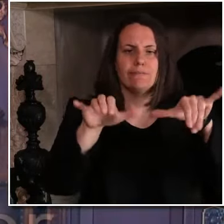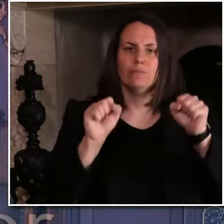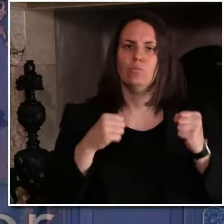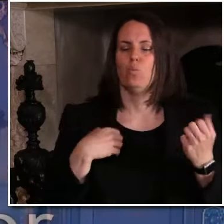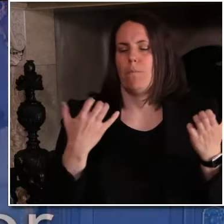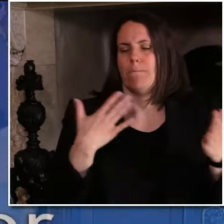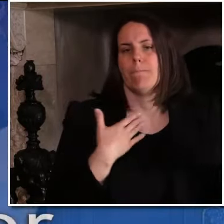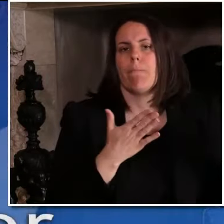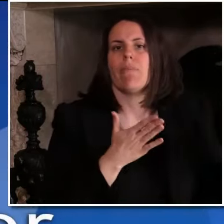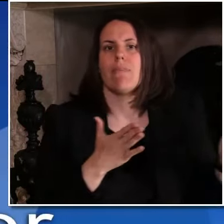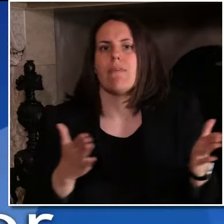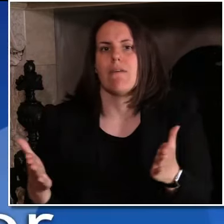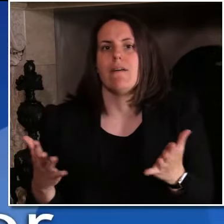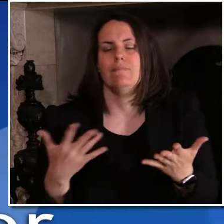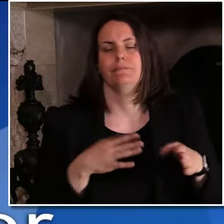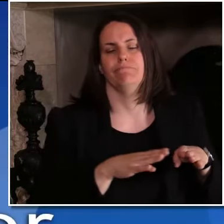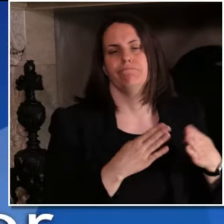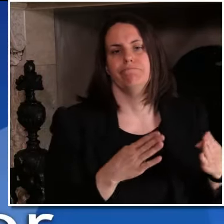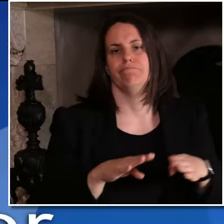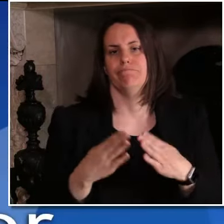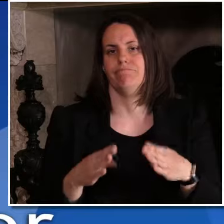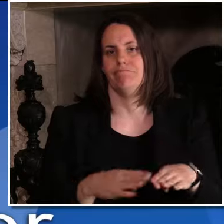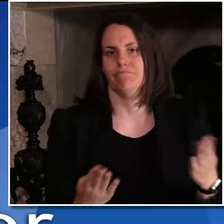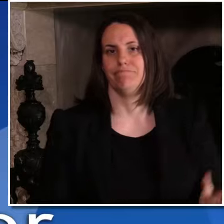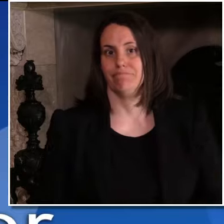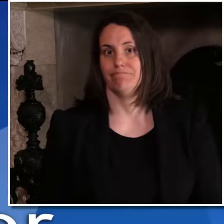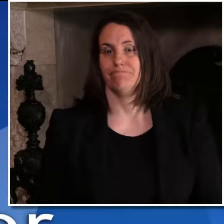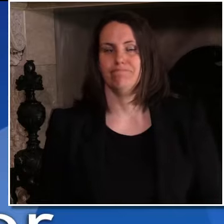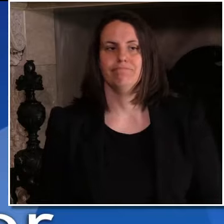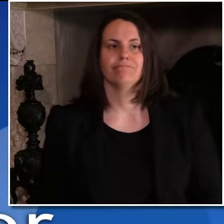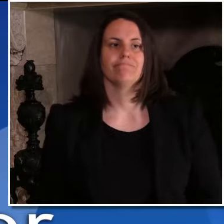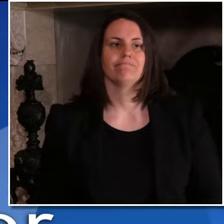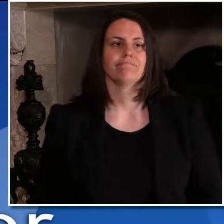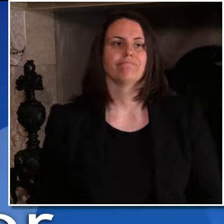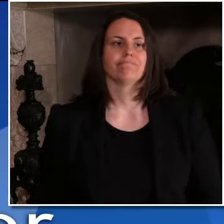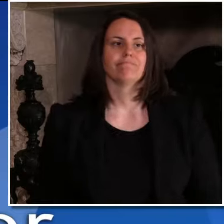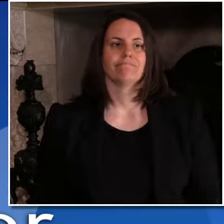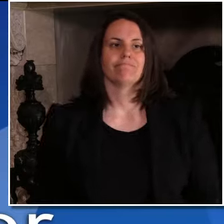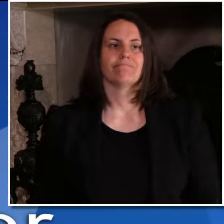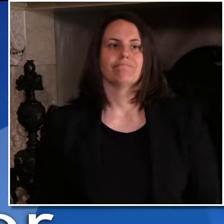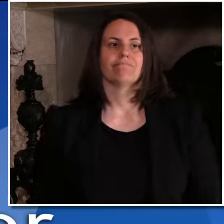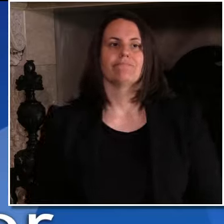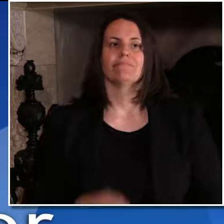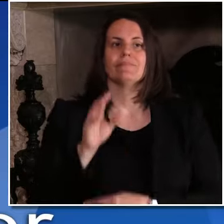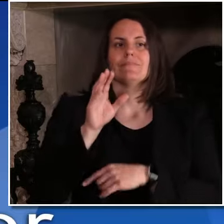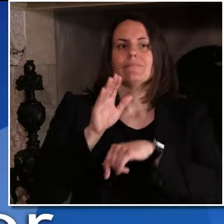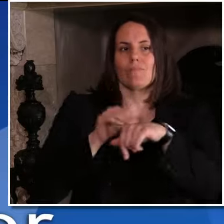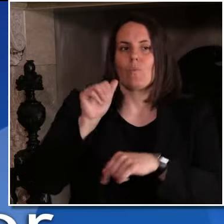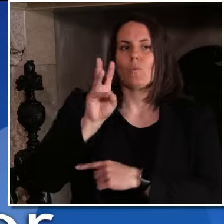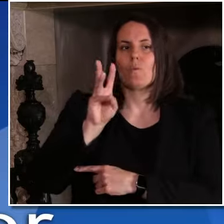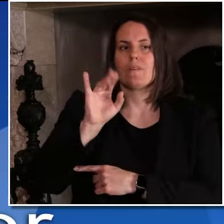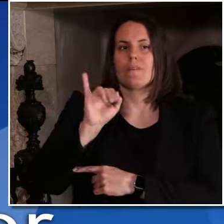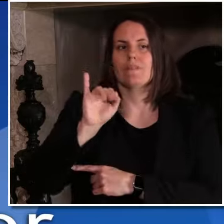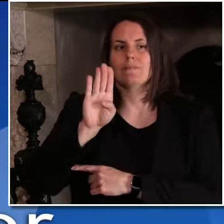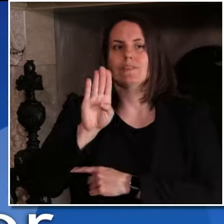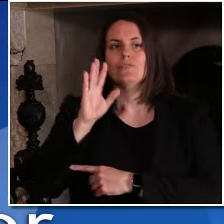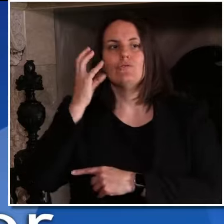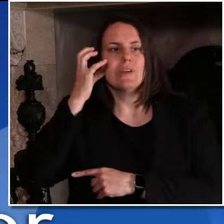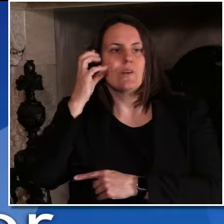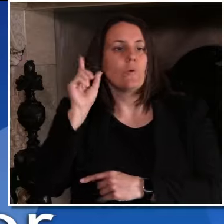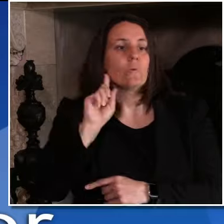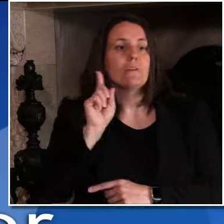Thank you, Todd. Now to Hillary Kay from WWIB Radio in Chippewa Falls. Hillary?